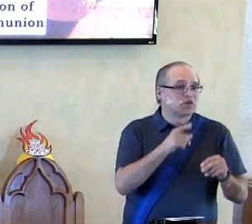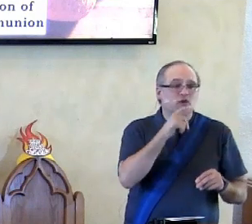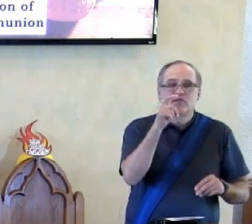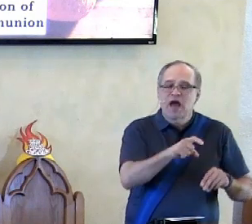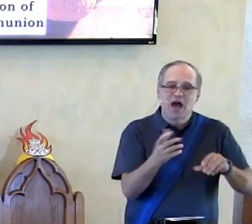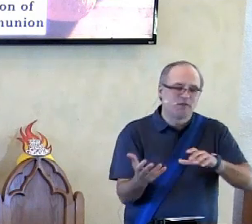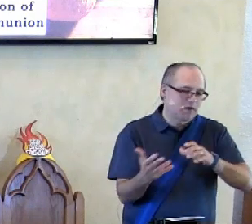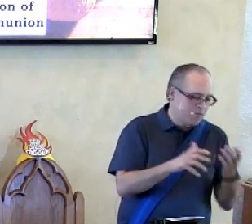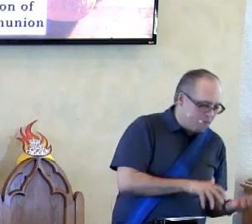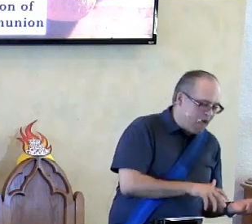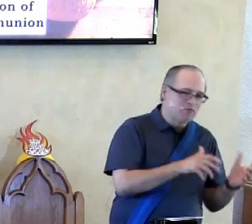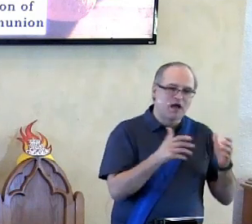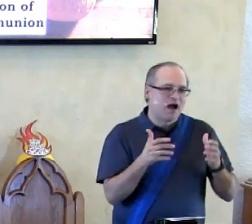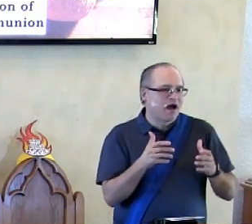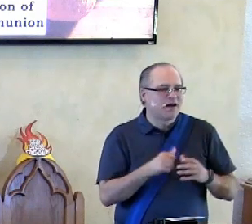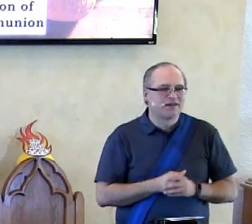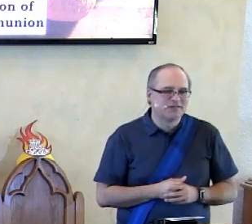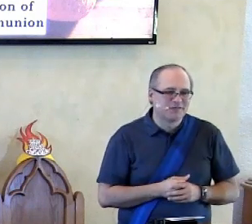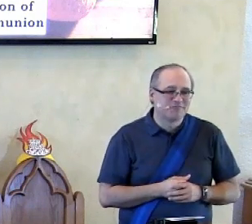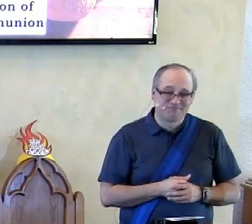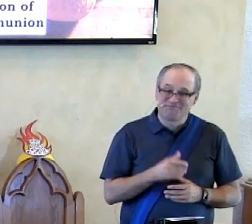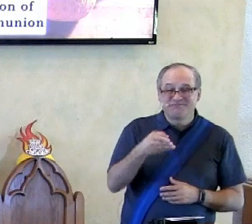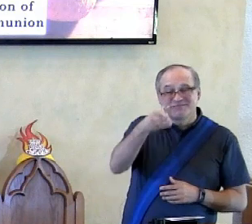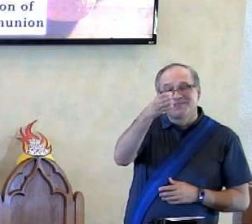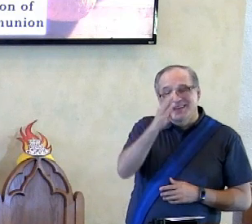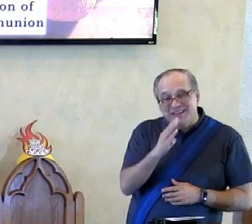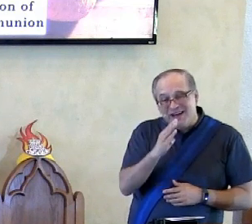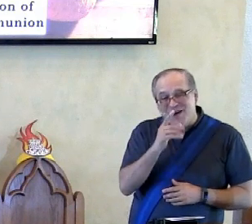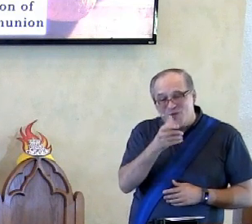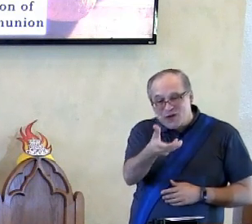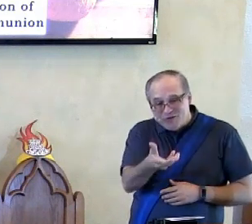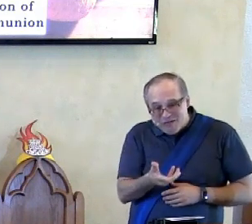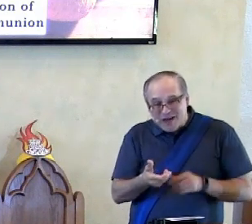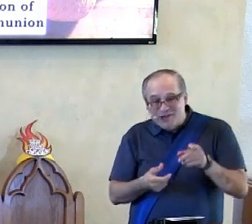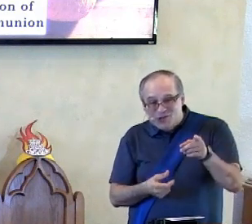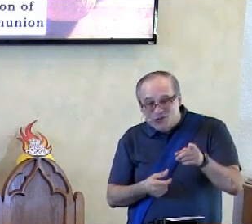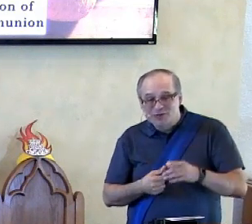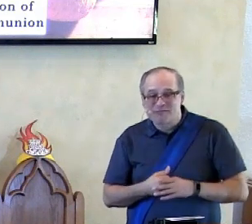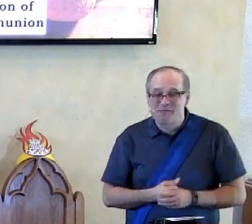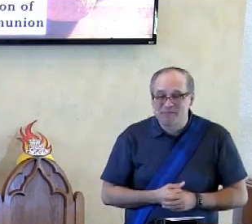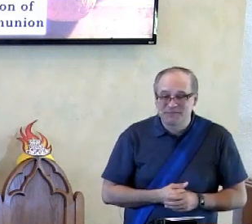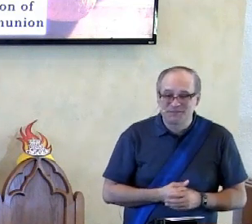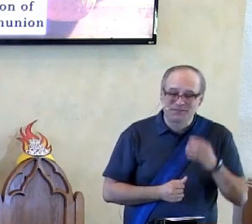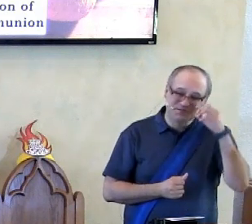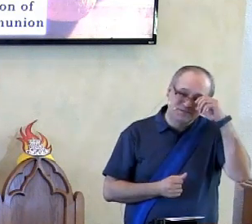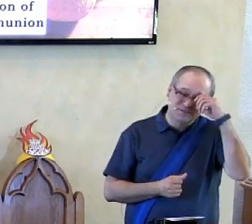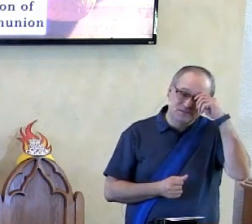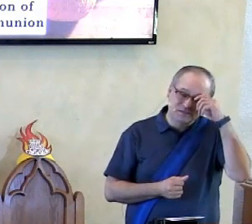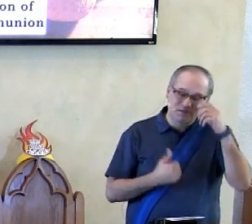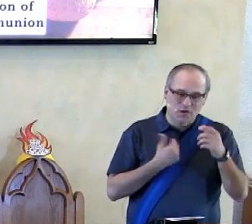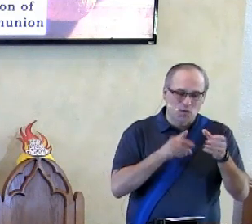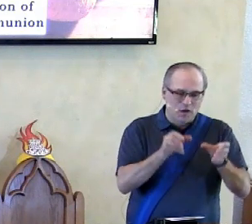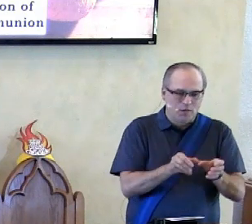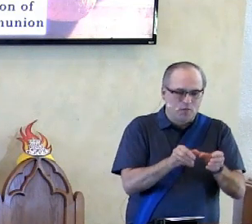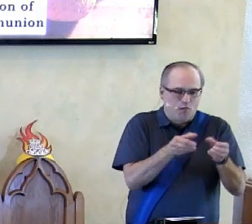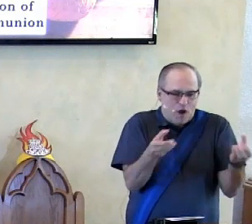baptized. It is God who invites you. And so we break our bread together